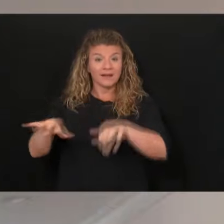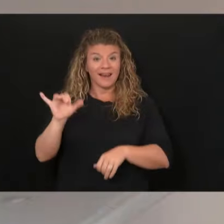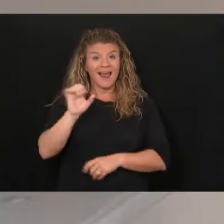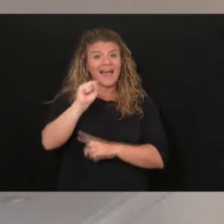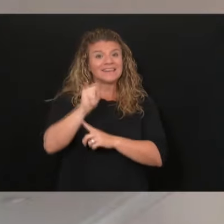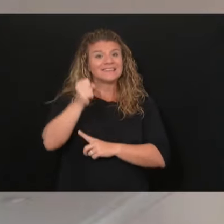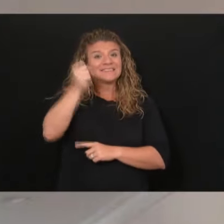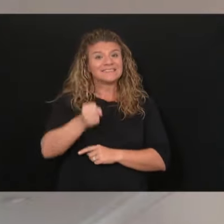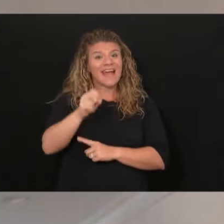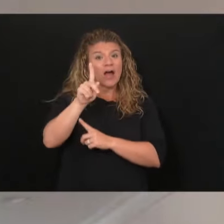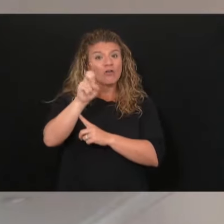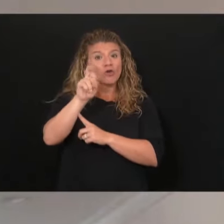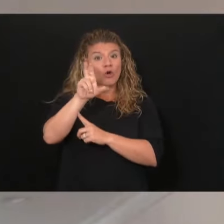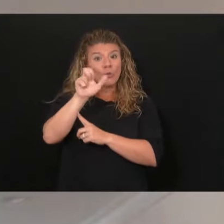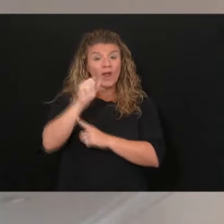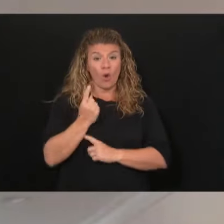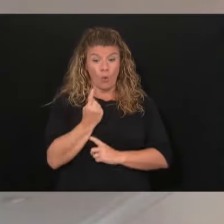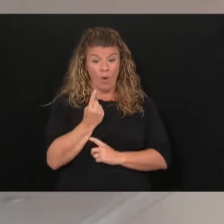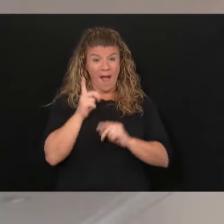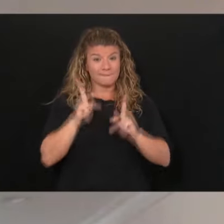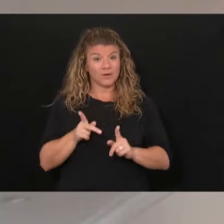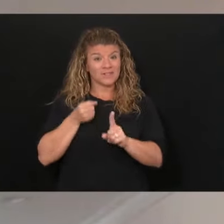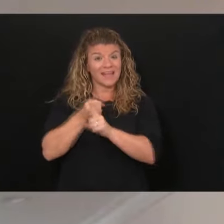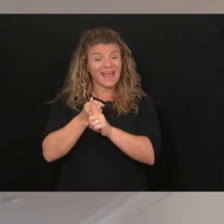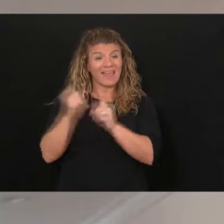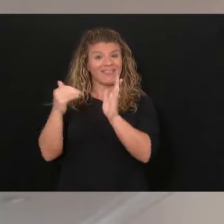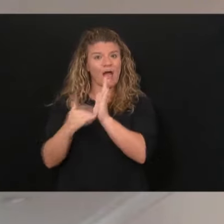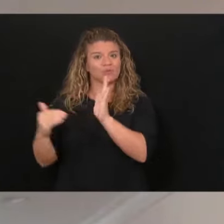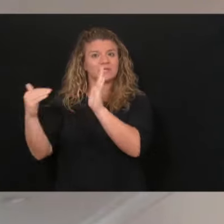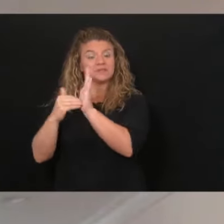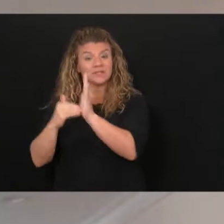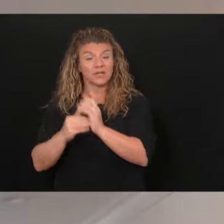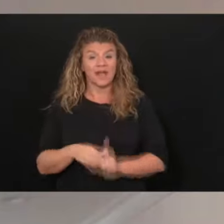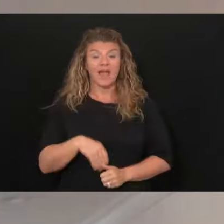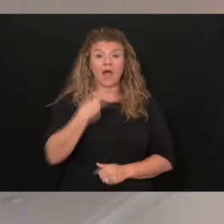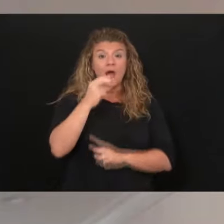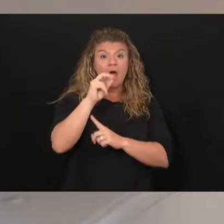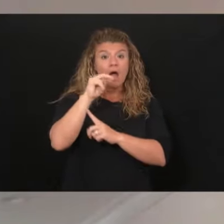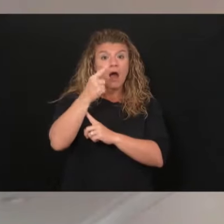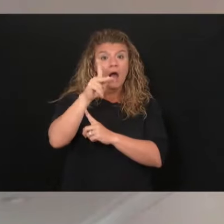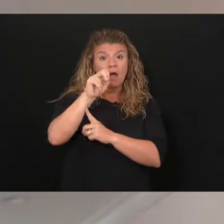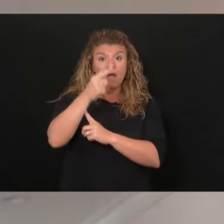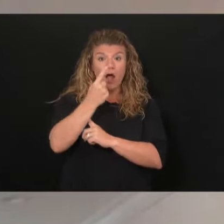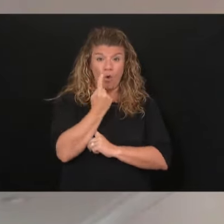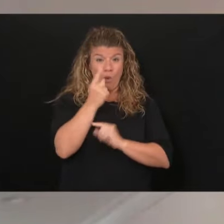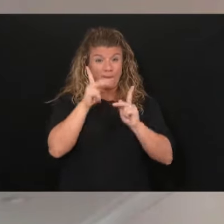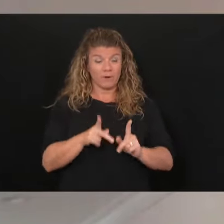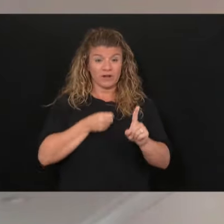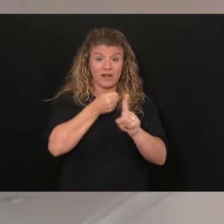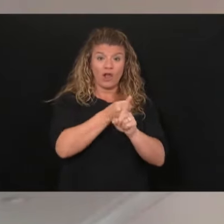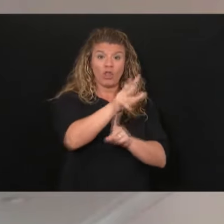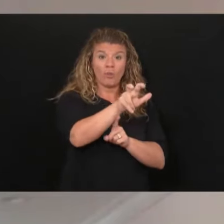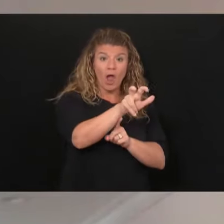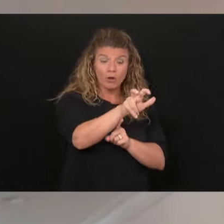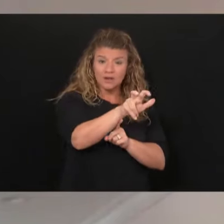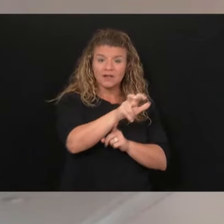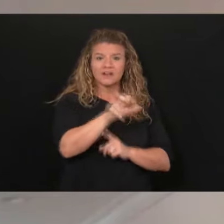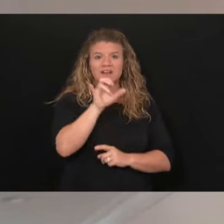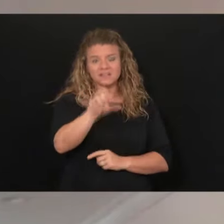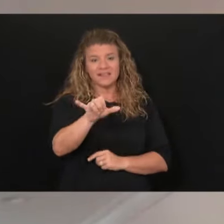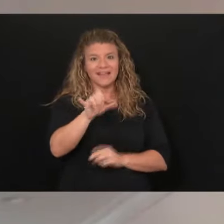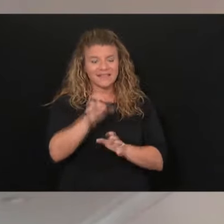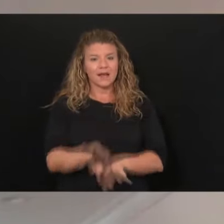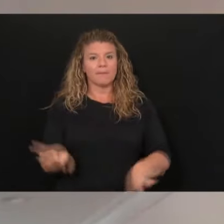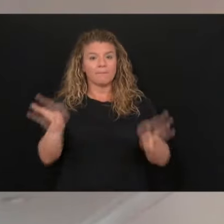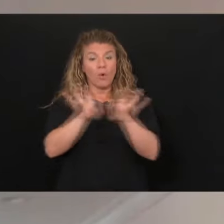being infected. In Hong Kong, one person led to 300 people being infected. And what's really important about this